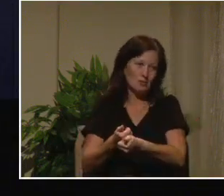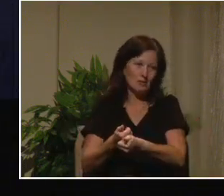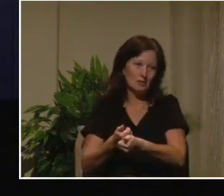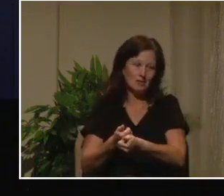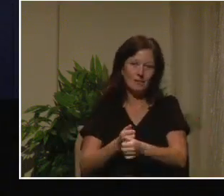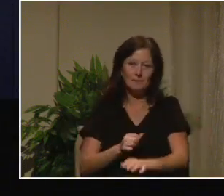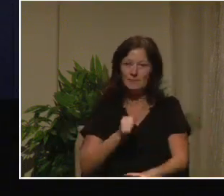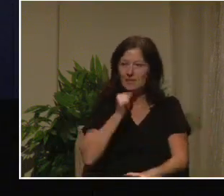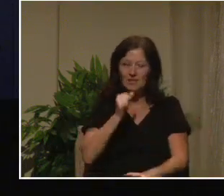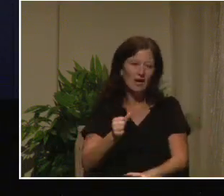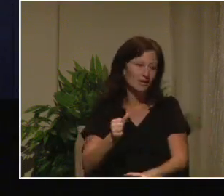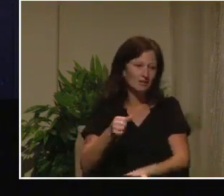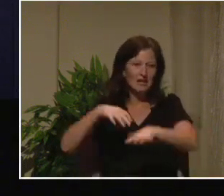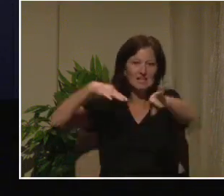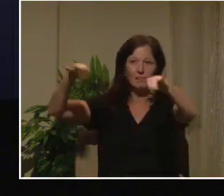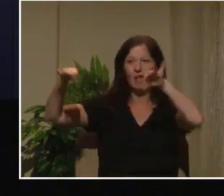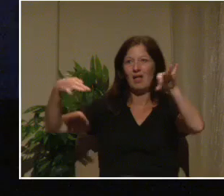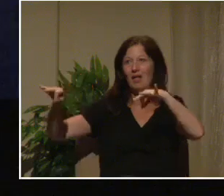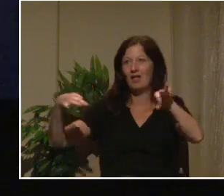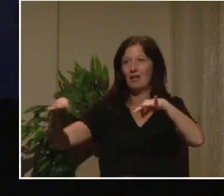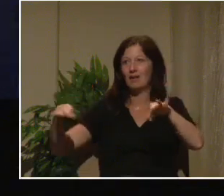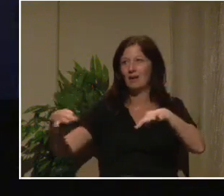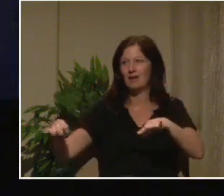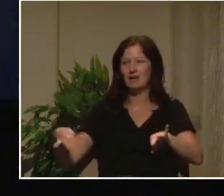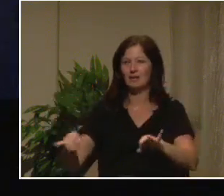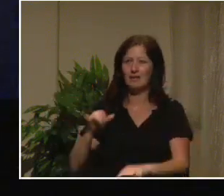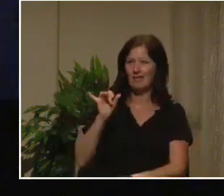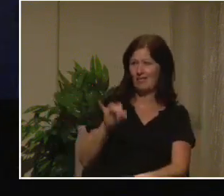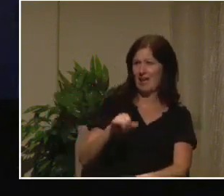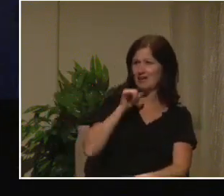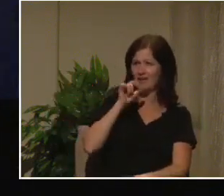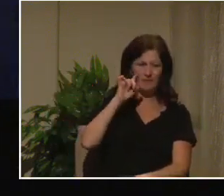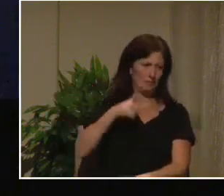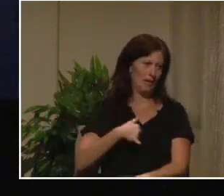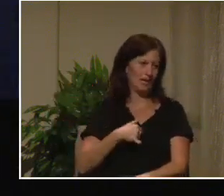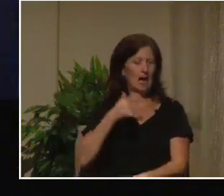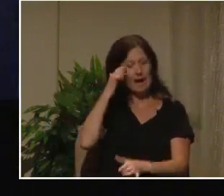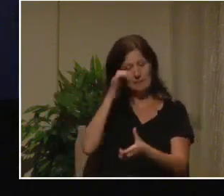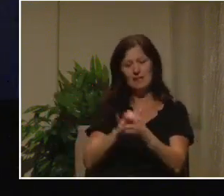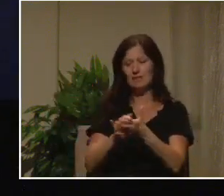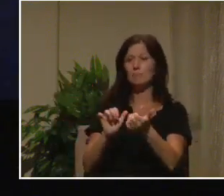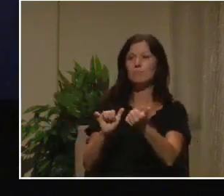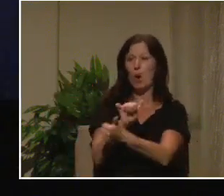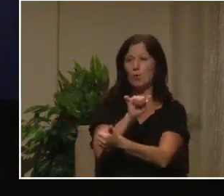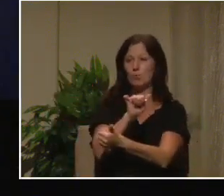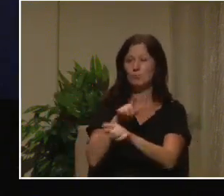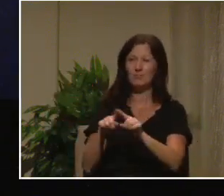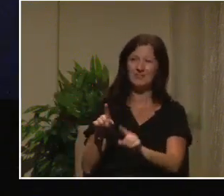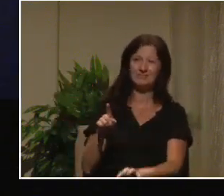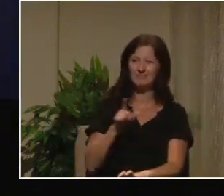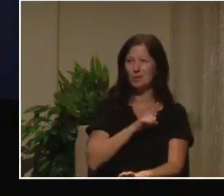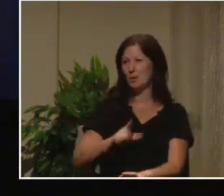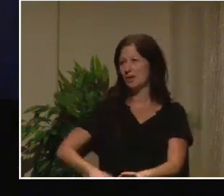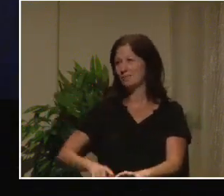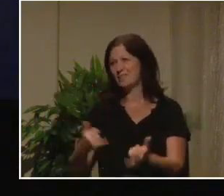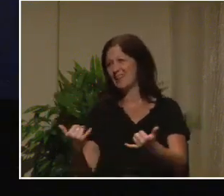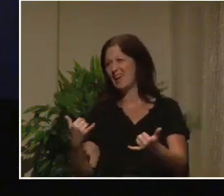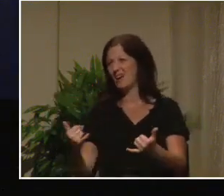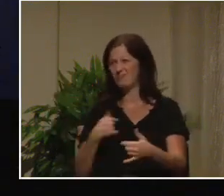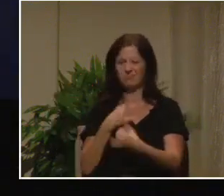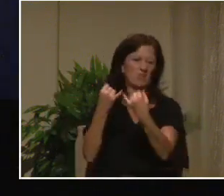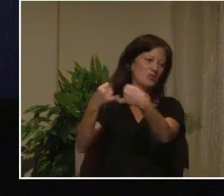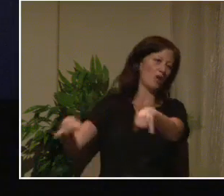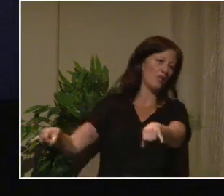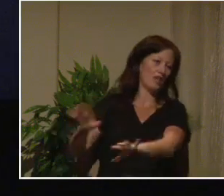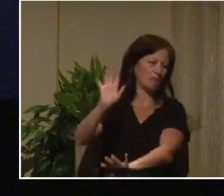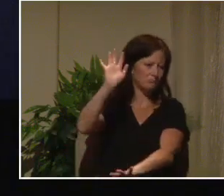cleverly nuance it around or say to God, "Well, I know I believe most of what you say, but Lord, at this point, I'm just going to believe what I